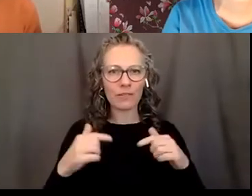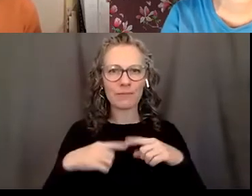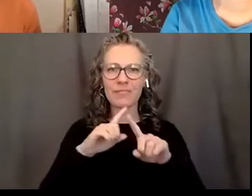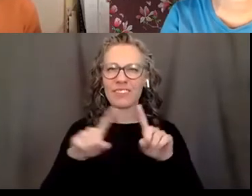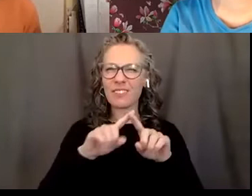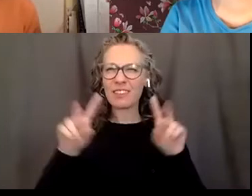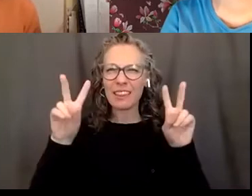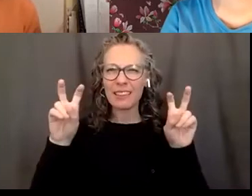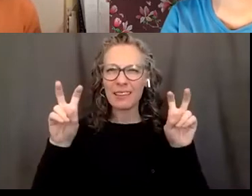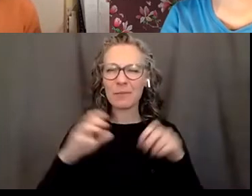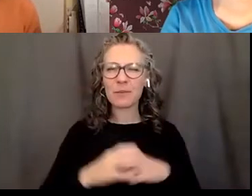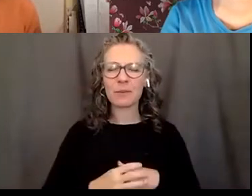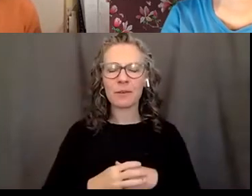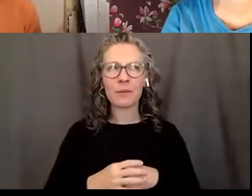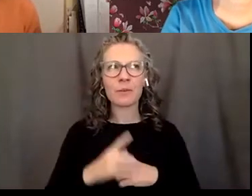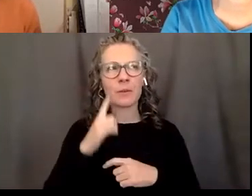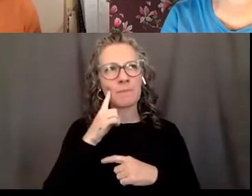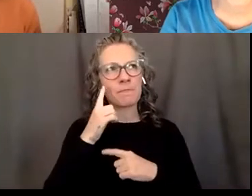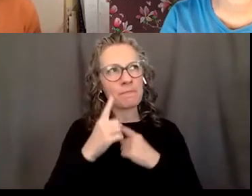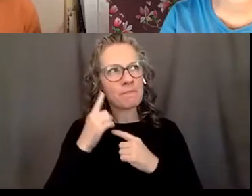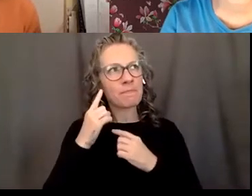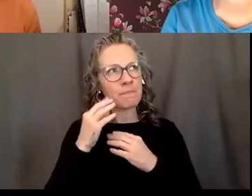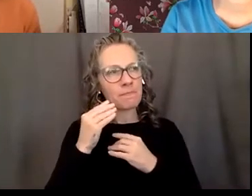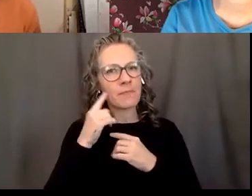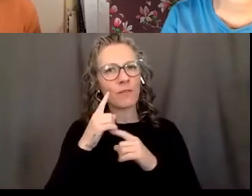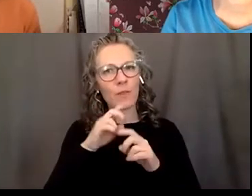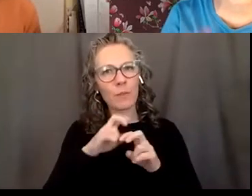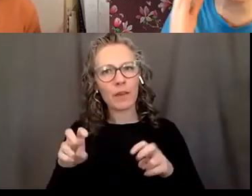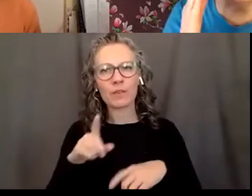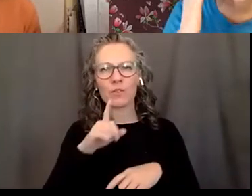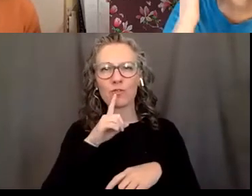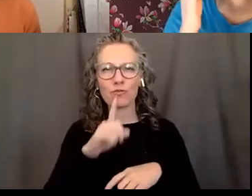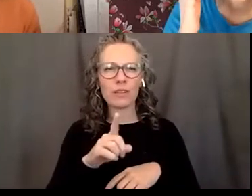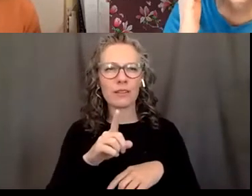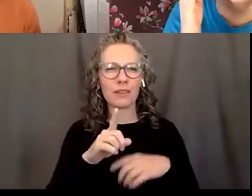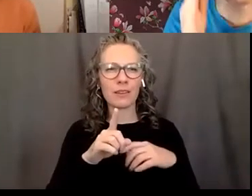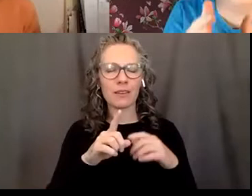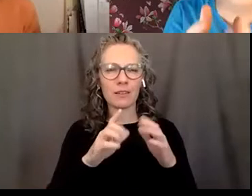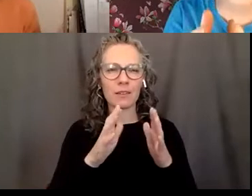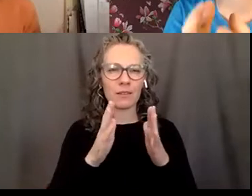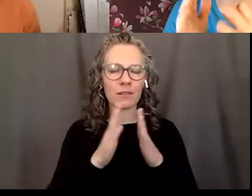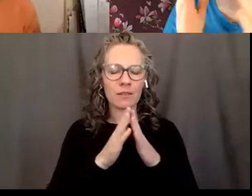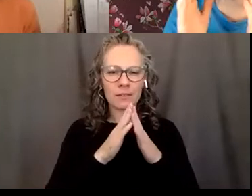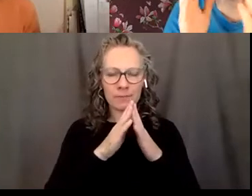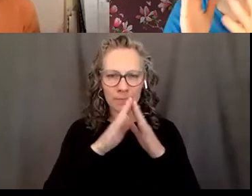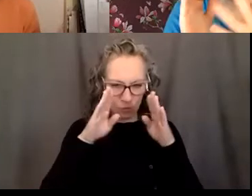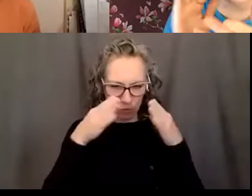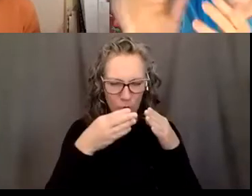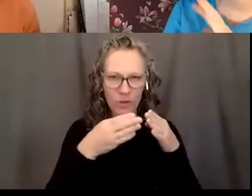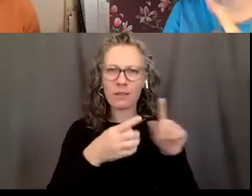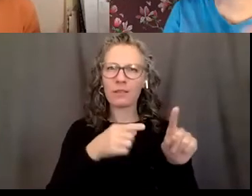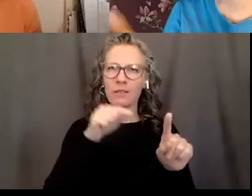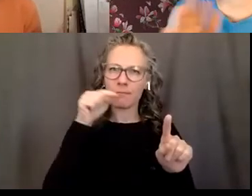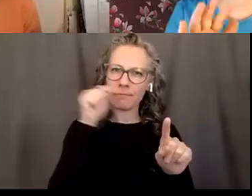themes that for the different panels, you really get to engage very exclusively with